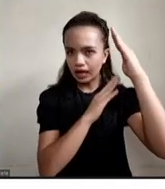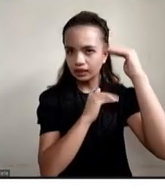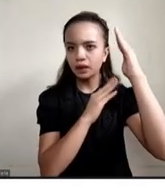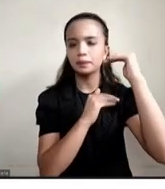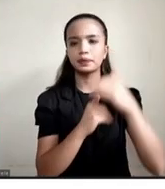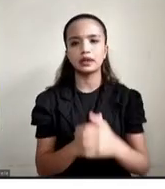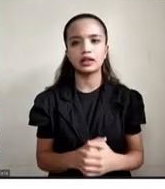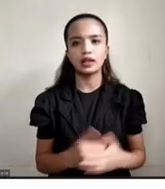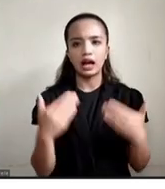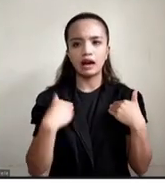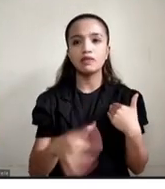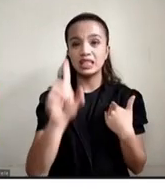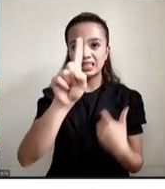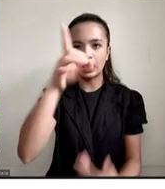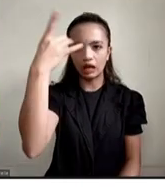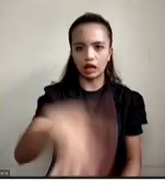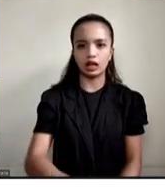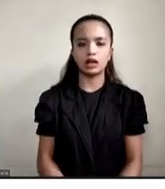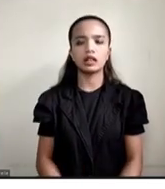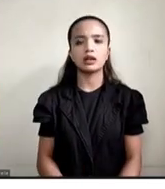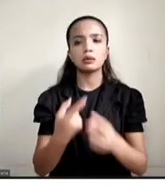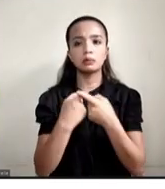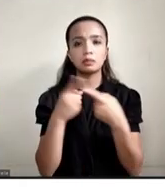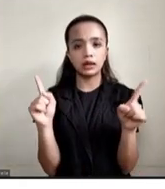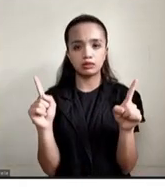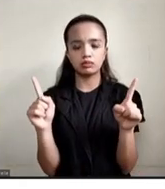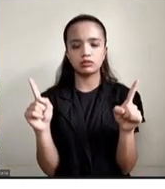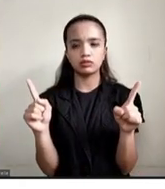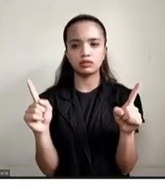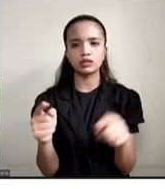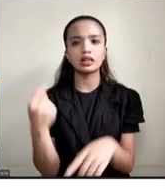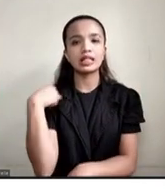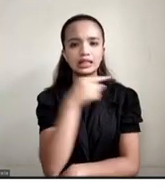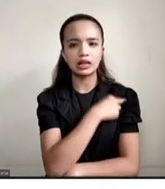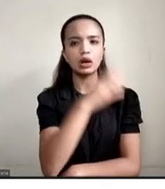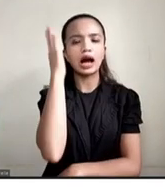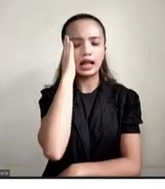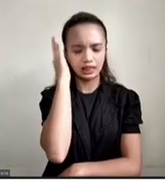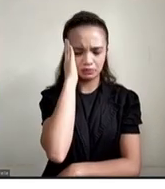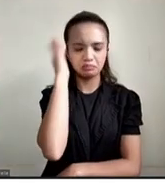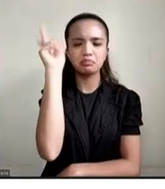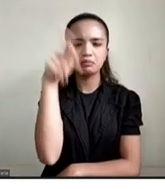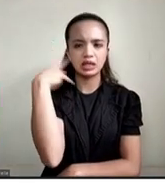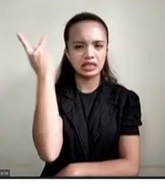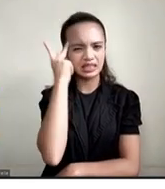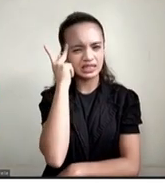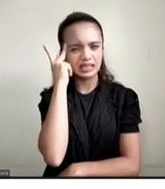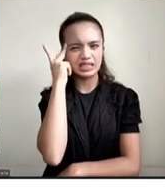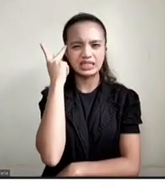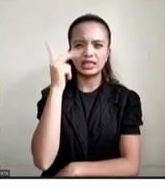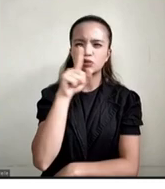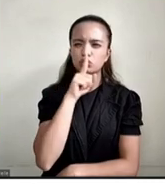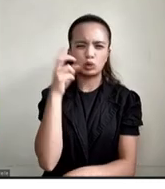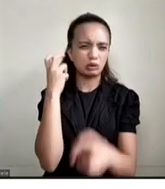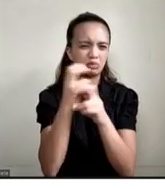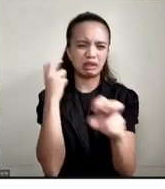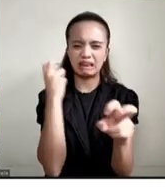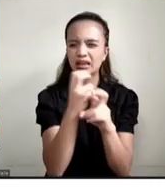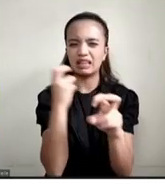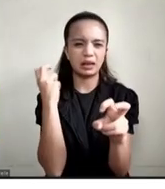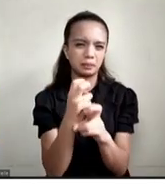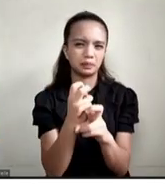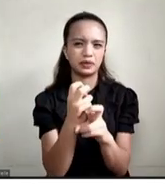will only be one candidate, right? But alam naman natin in politics, medyo napakahirap nun